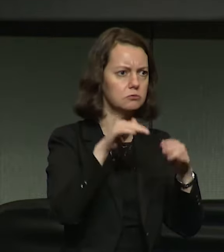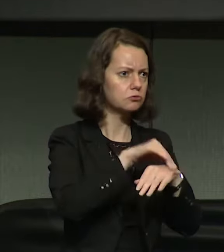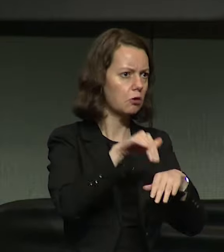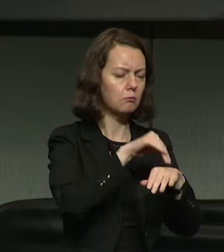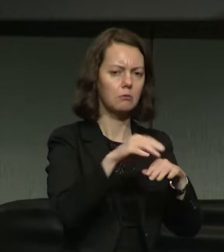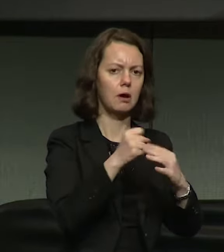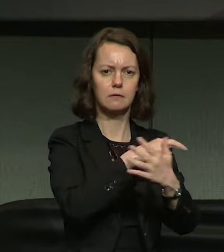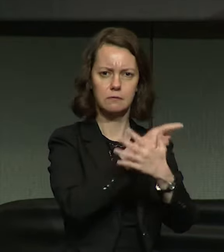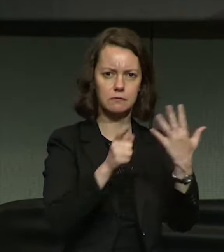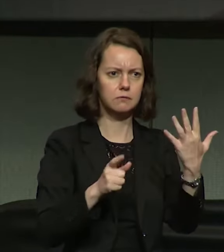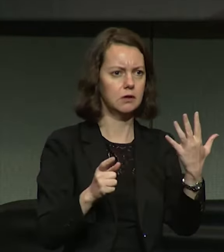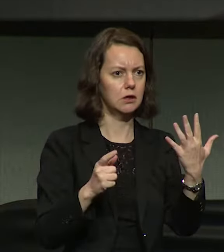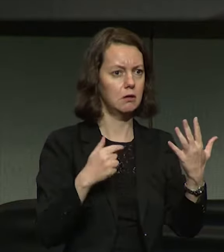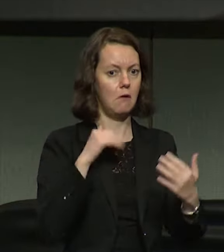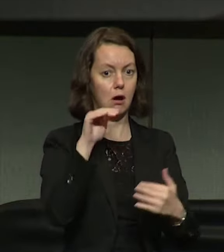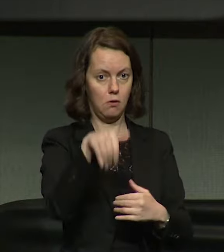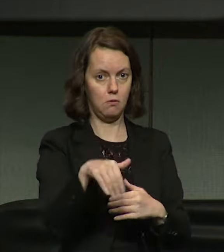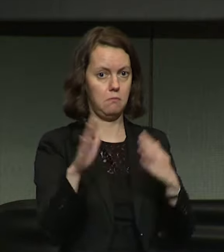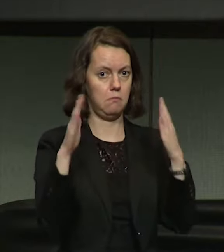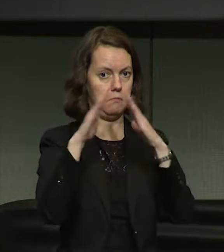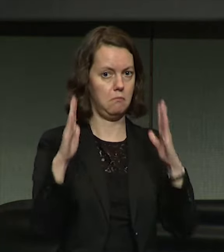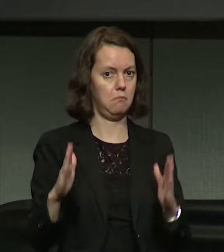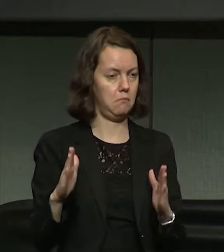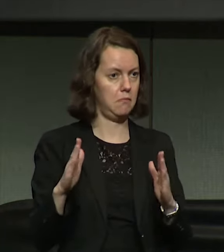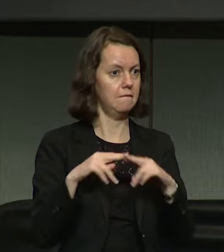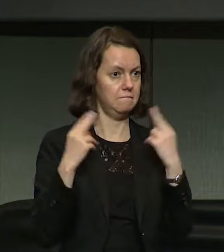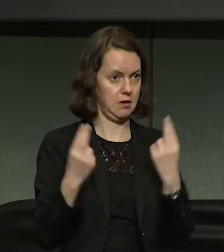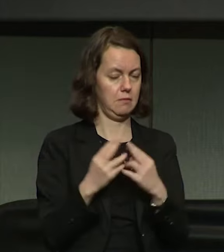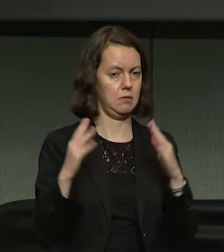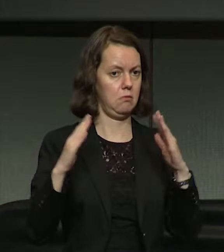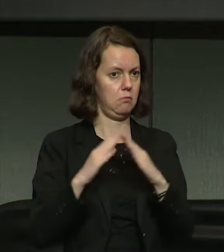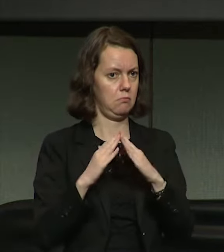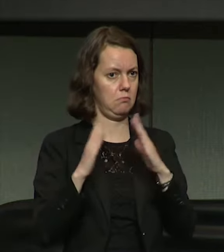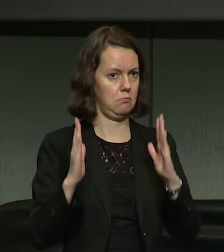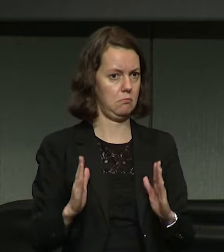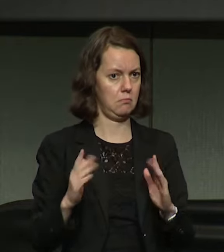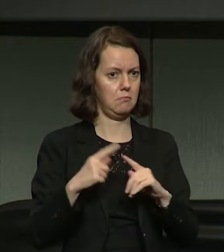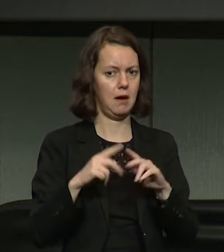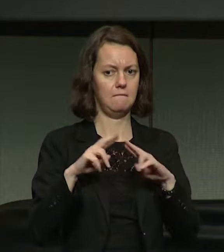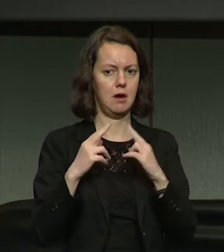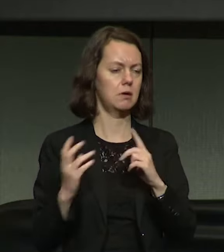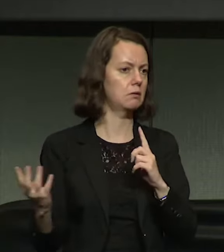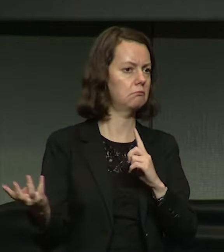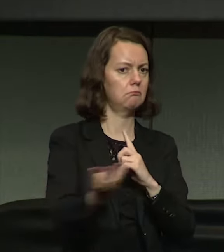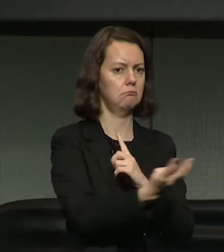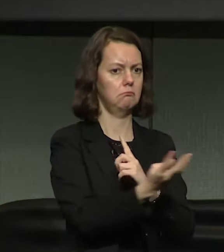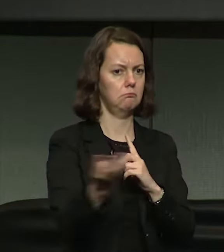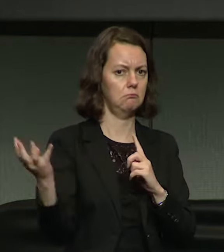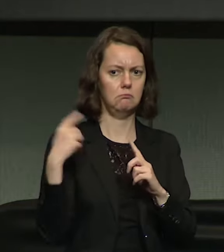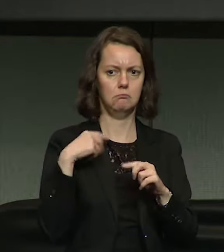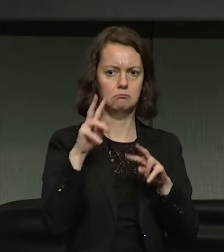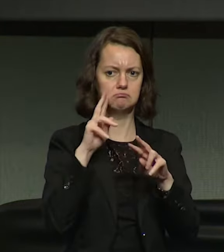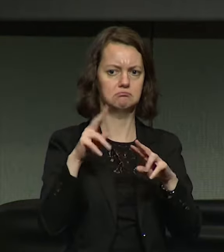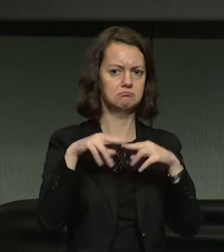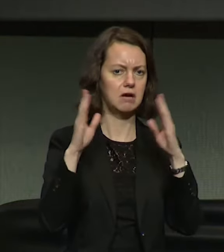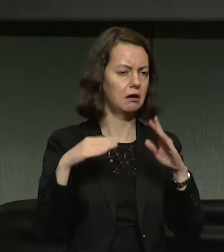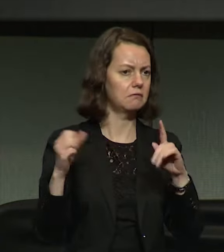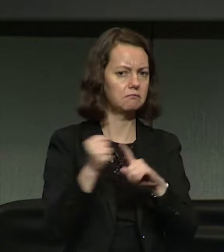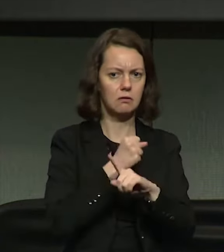time. And so in our household, in our family, and in our extended family, we certainly watched things like domestic